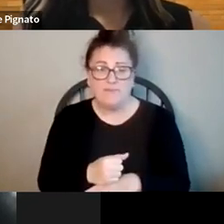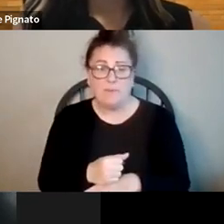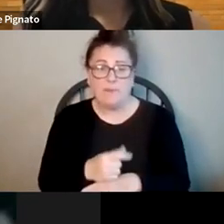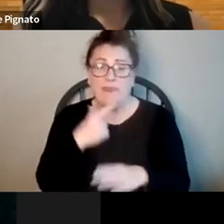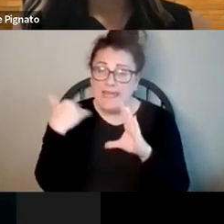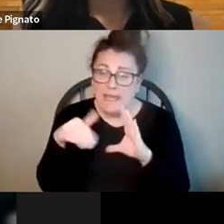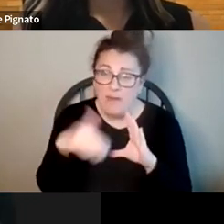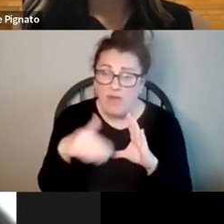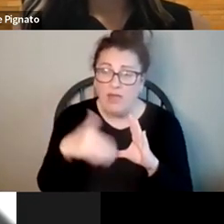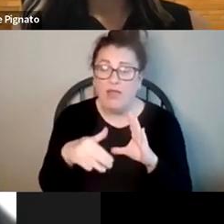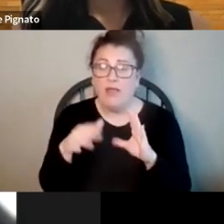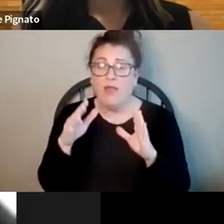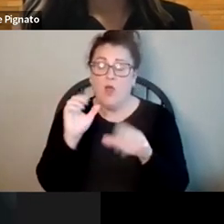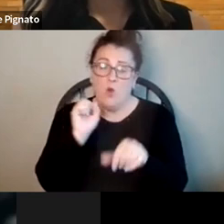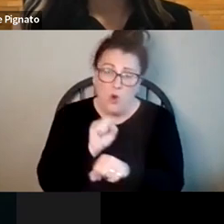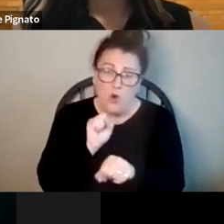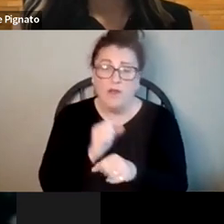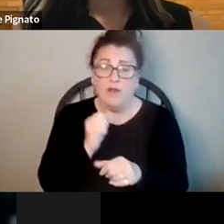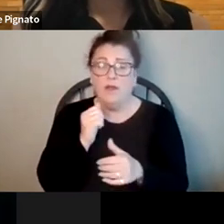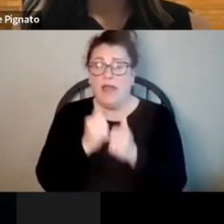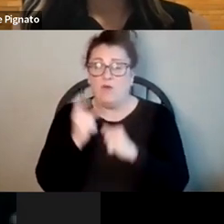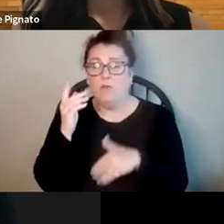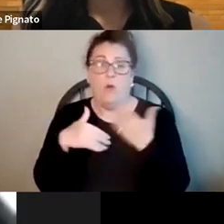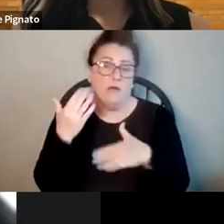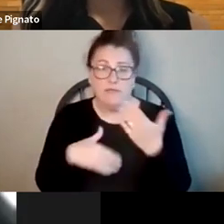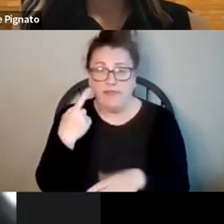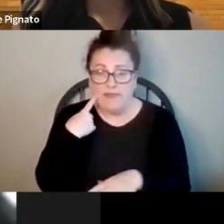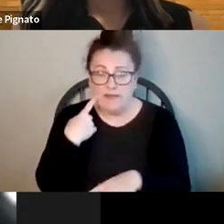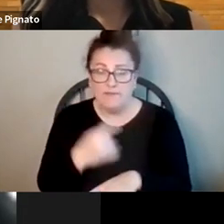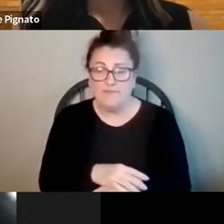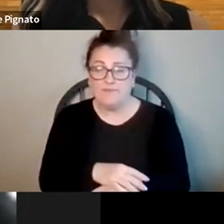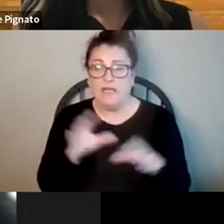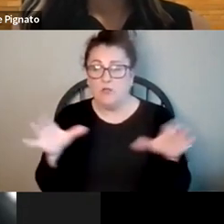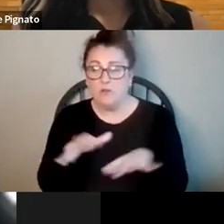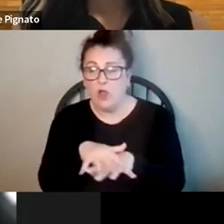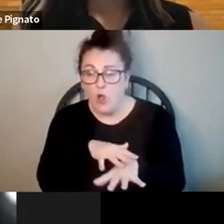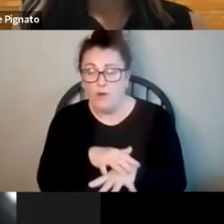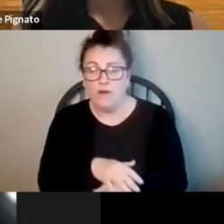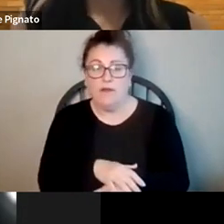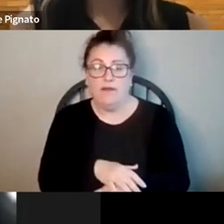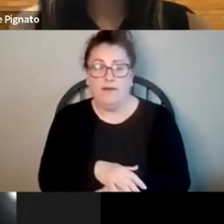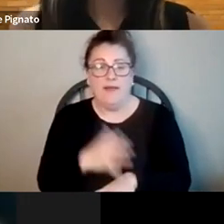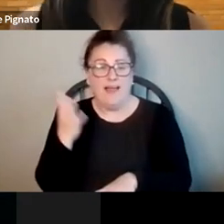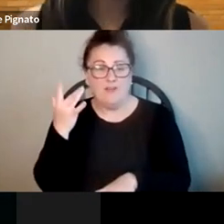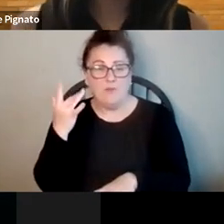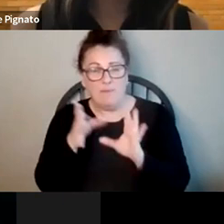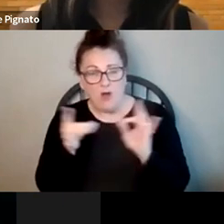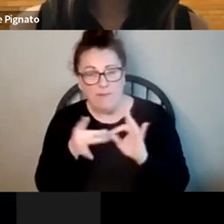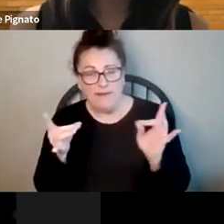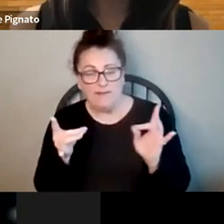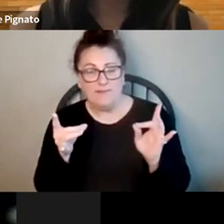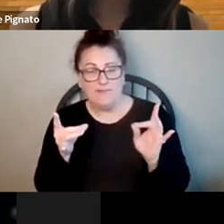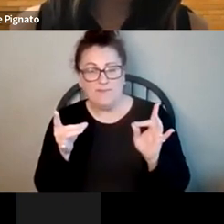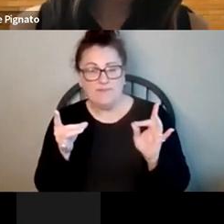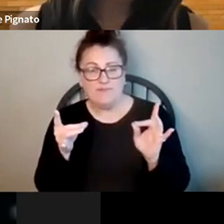emails don't always work for everyone. Some people need time to process, think, and just do it slowly. So that's why I make those comments, just